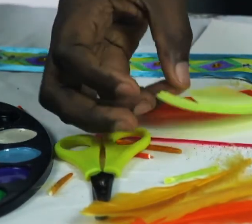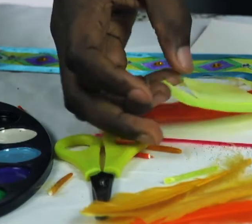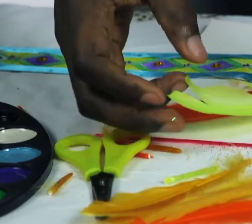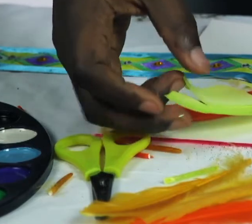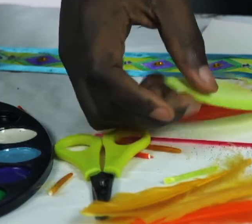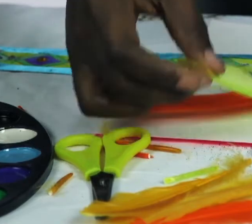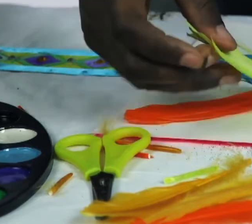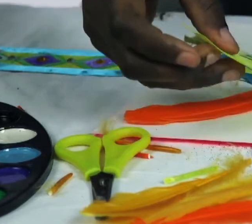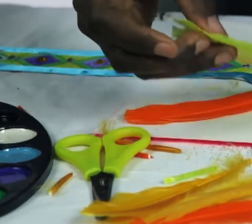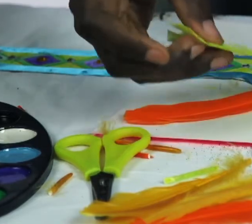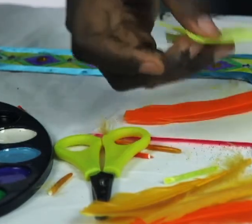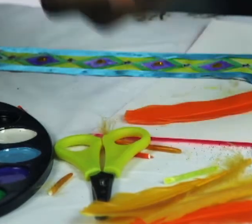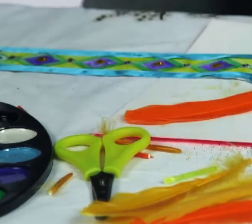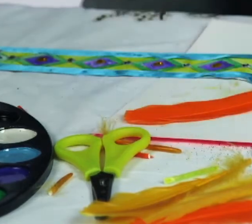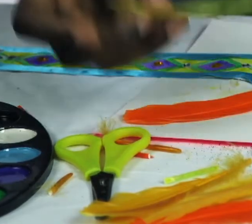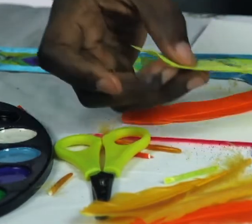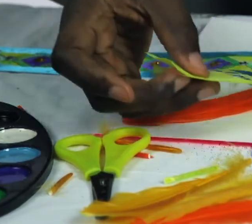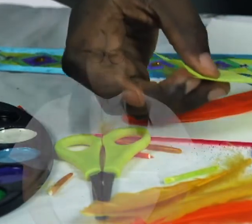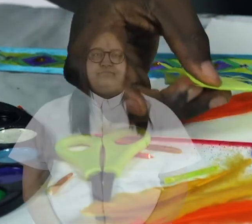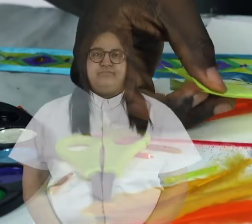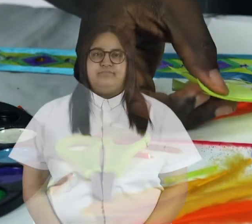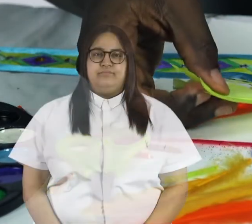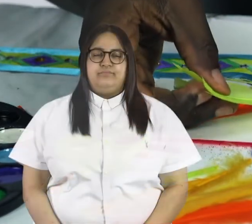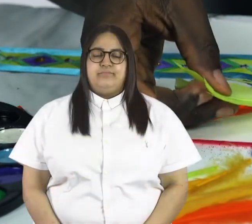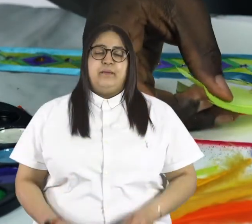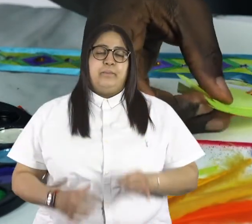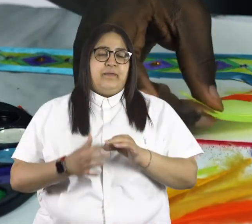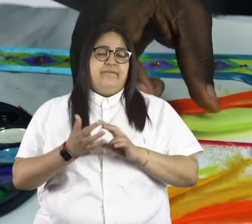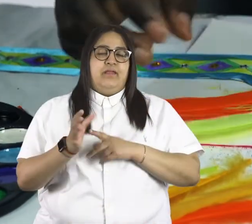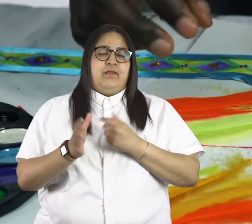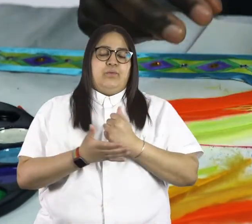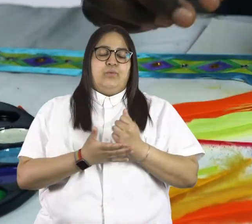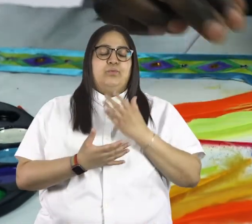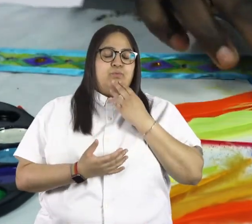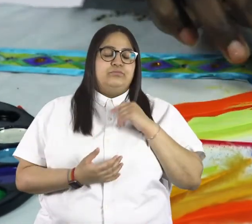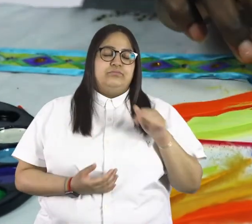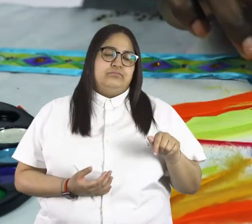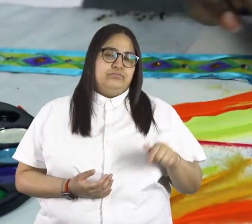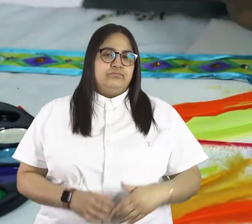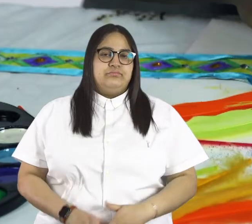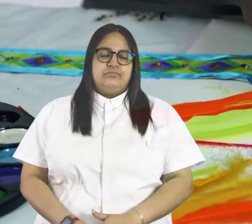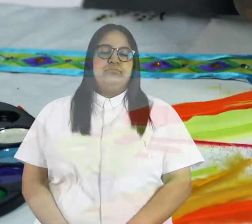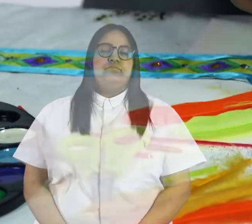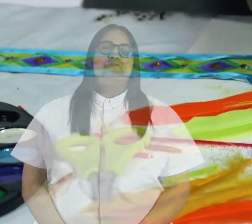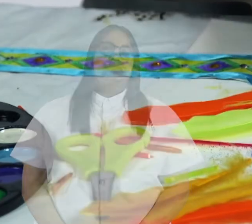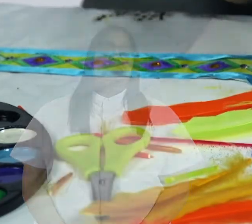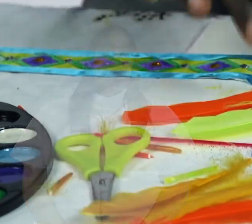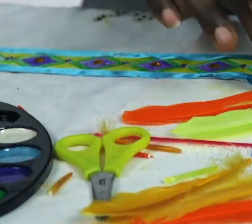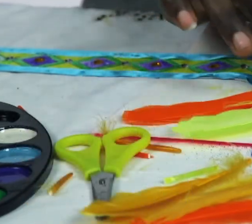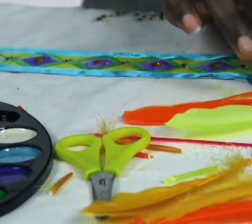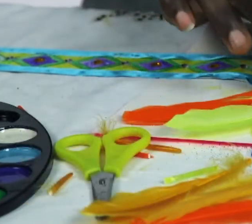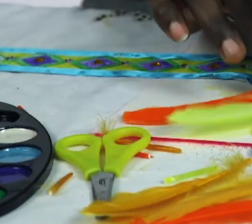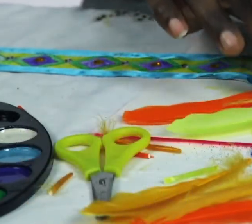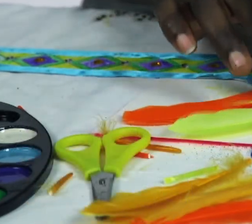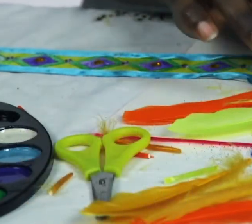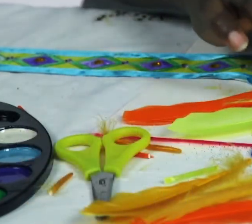Good thing about using PVA is that you can take them off and readjust your pieces, your